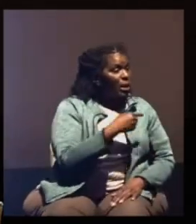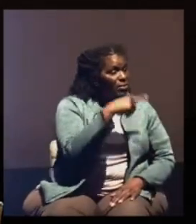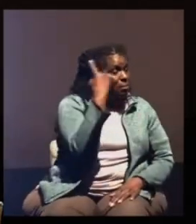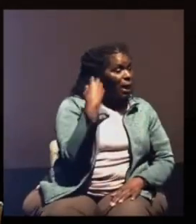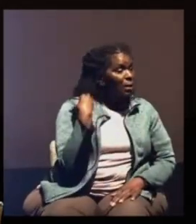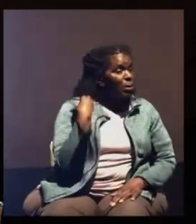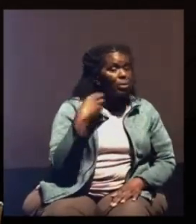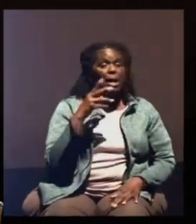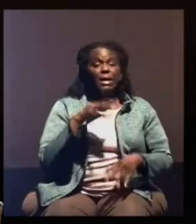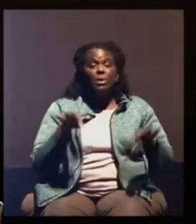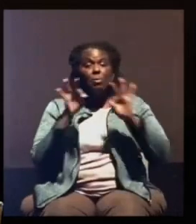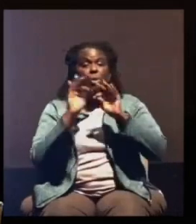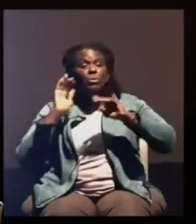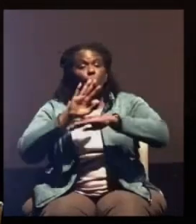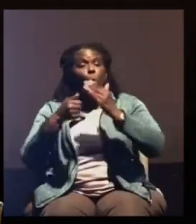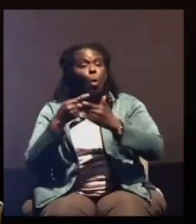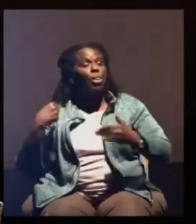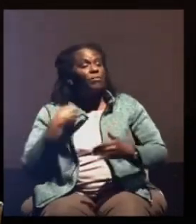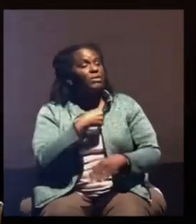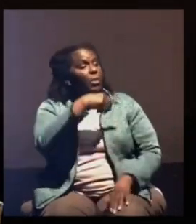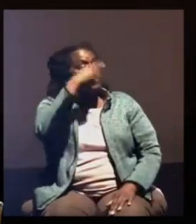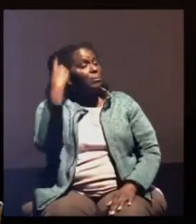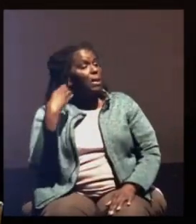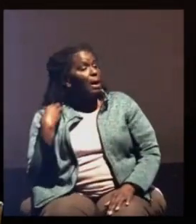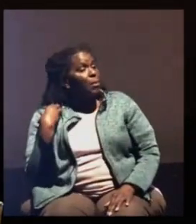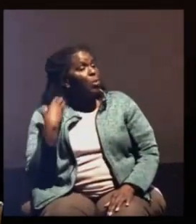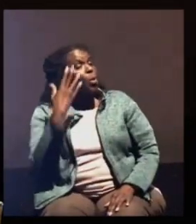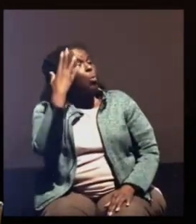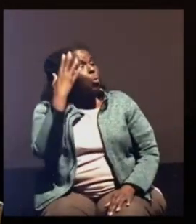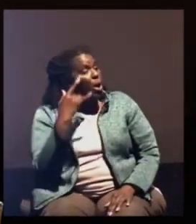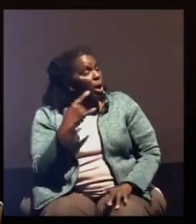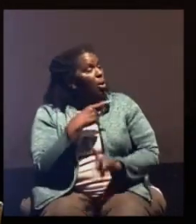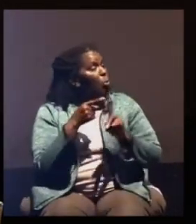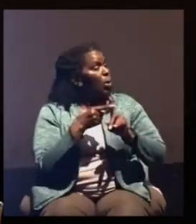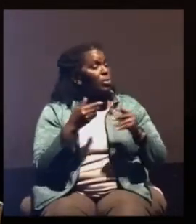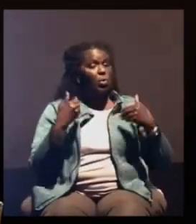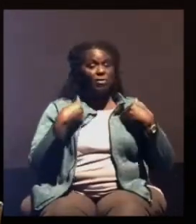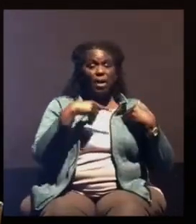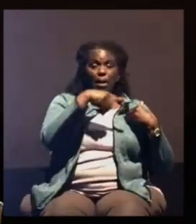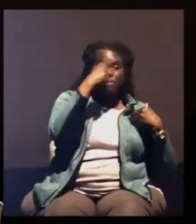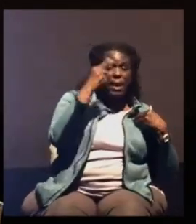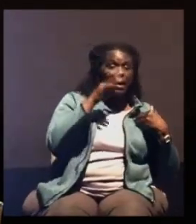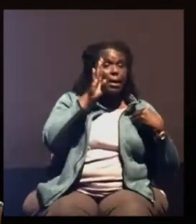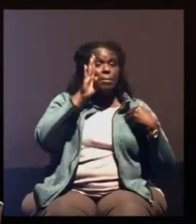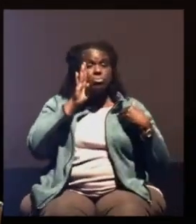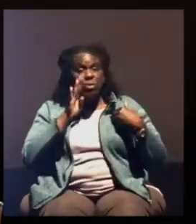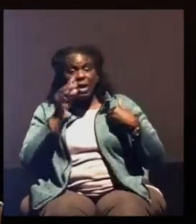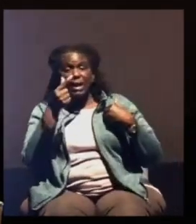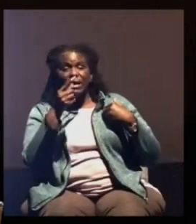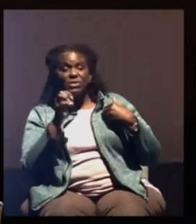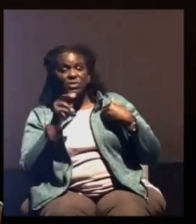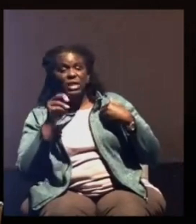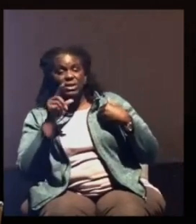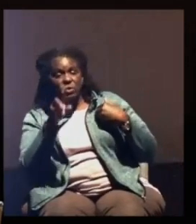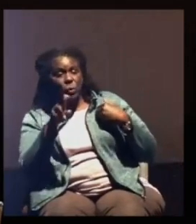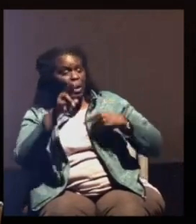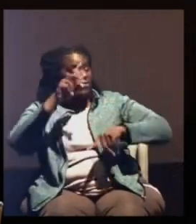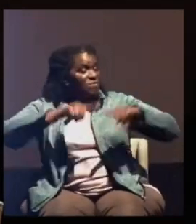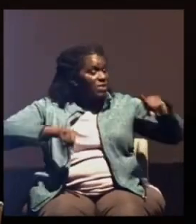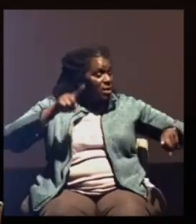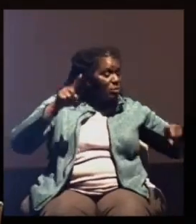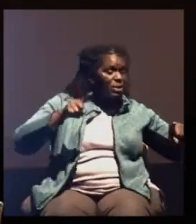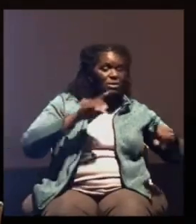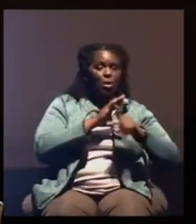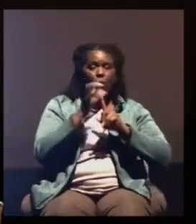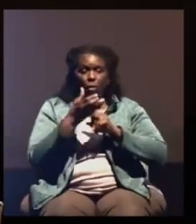No, it's important to all of us. Because when we have not only black, but brown, different gender expressions,